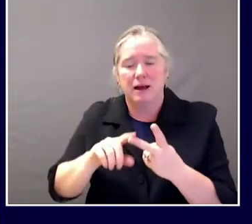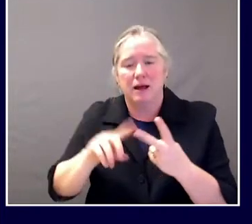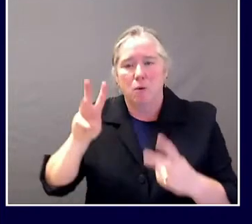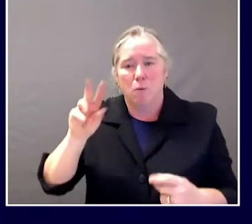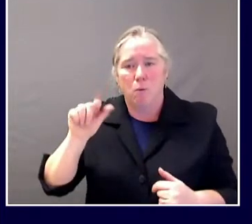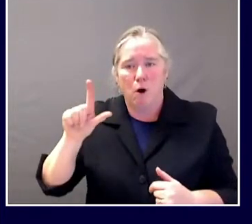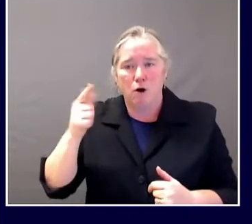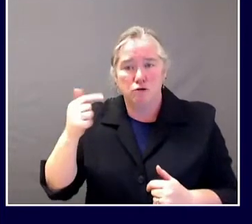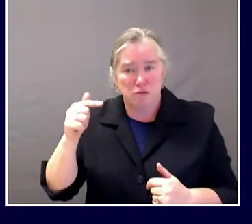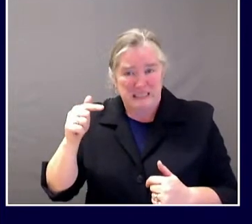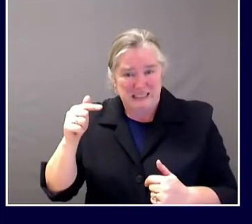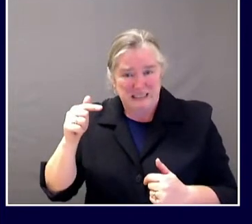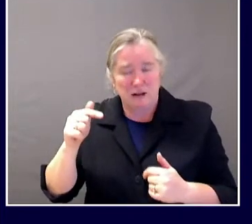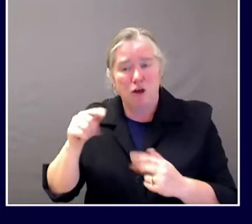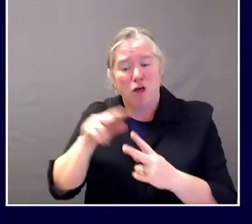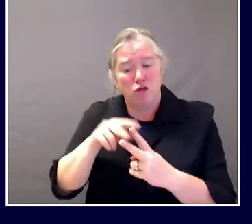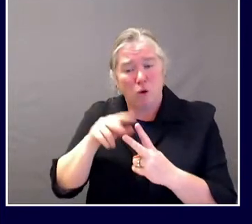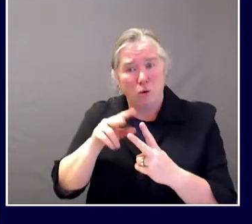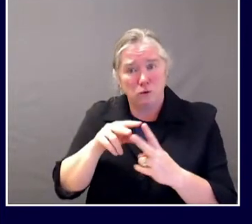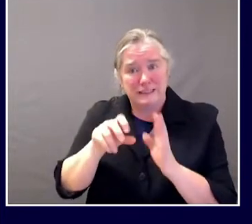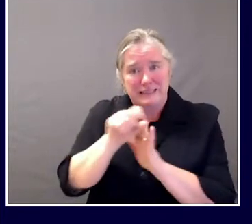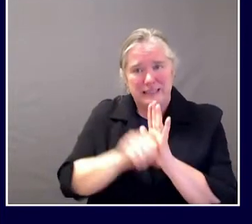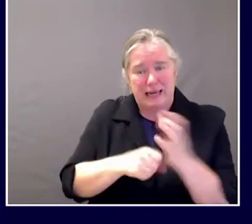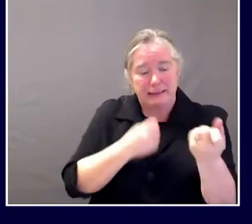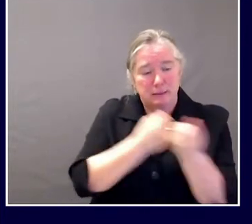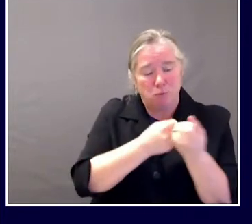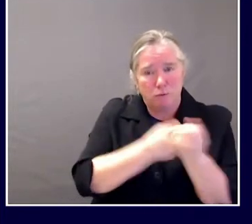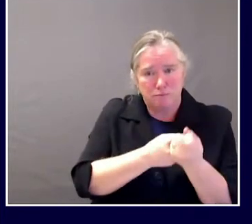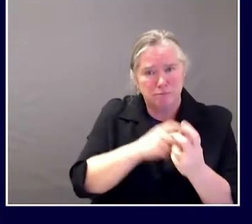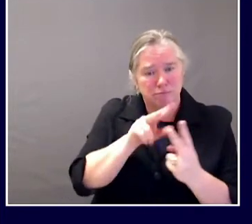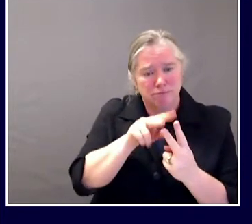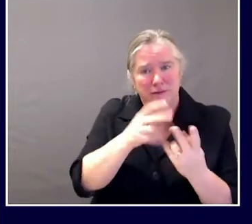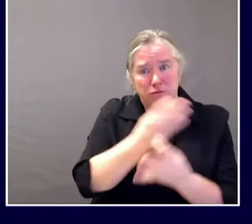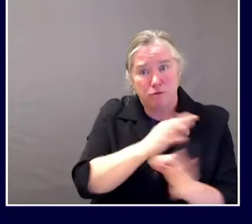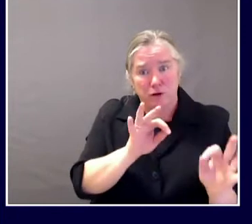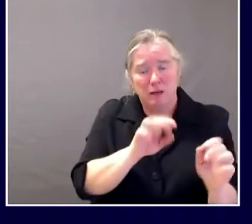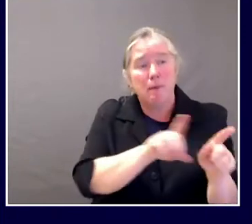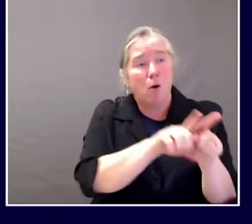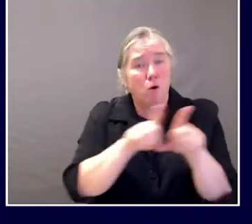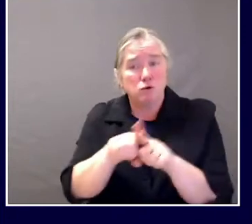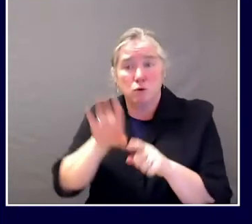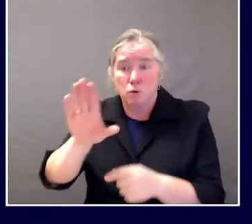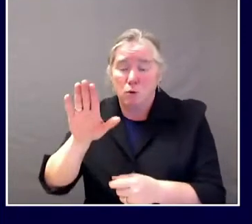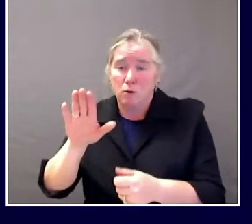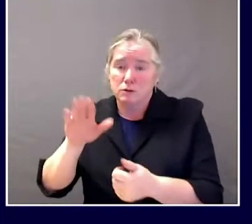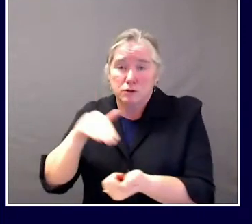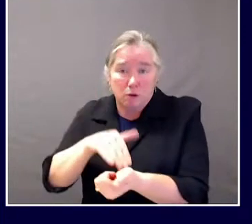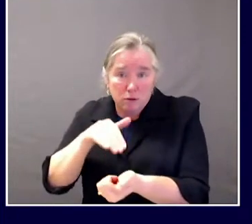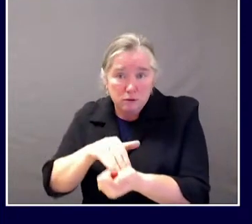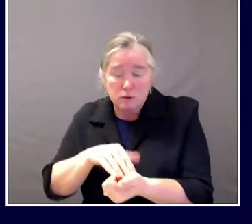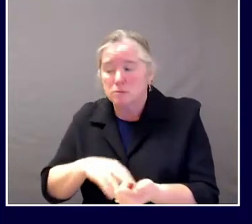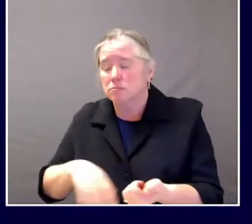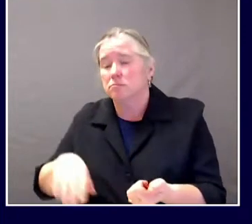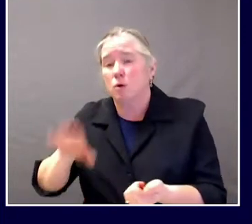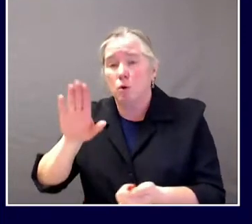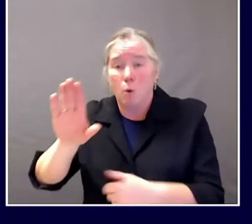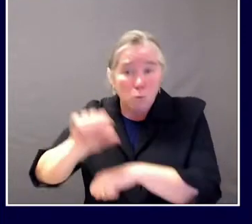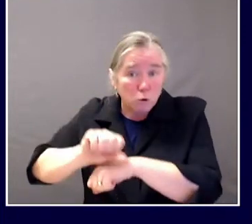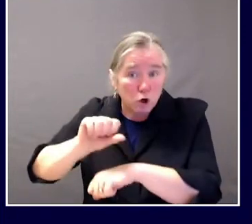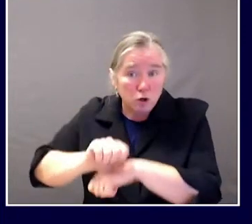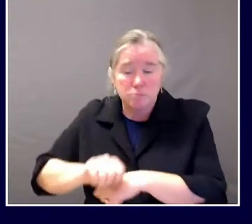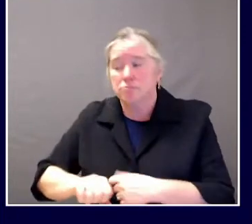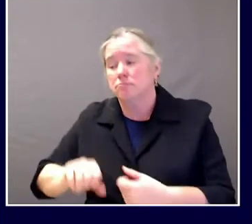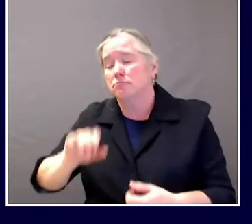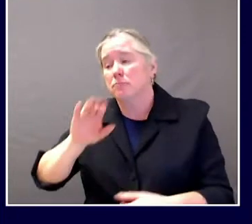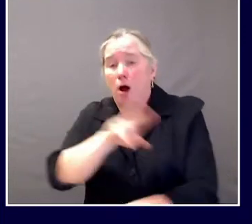those are just the state-sponsored testing. So there are additional testing venues associated with physicians,